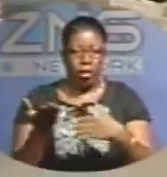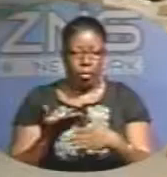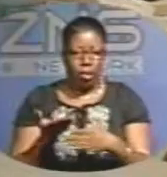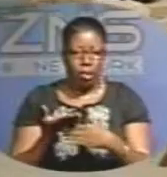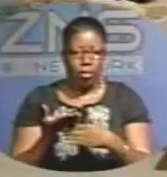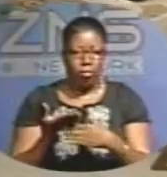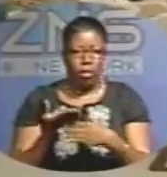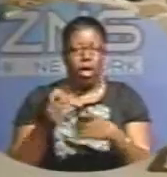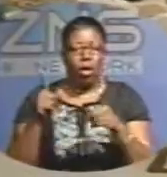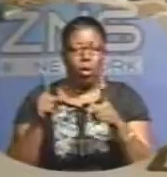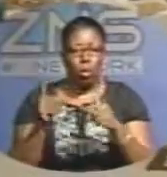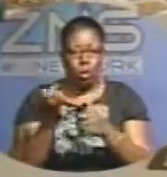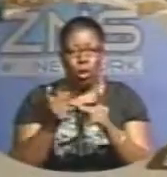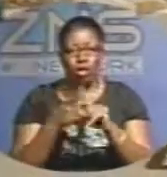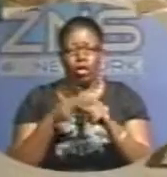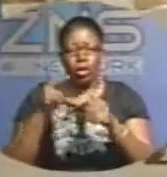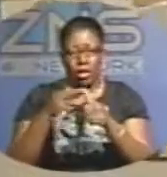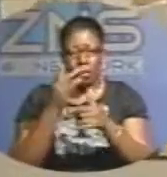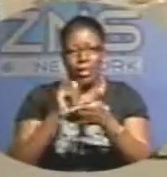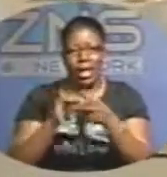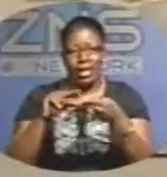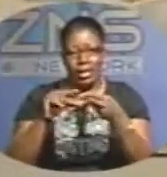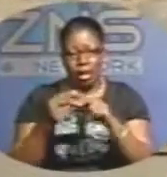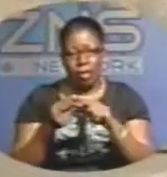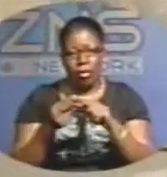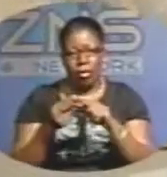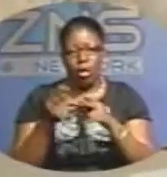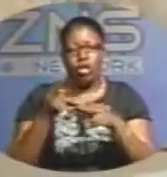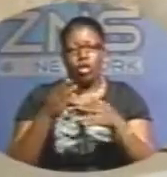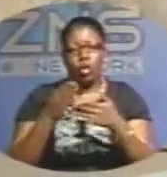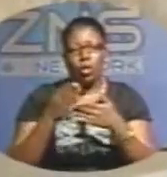doubling that number to increase tourism revenue. Carla Palmer, ZNS News.